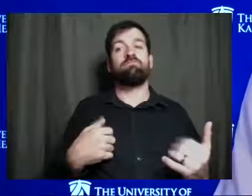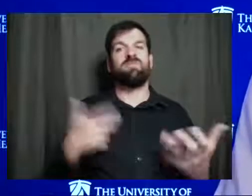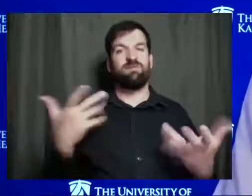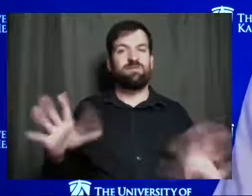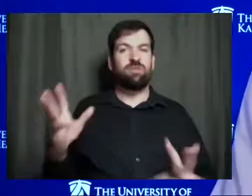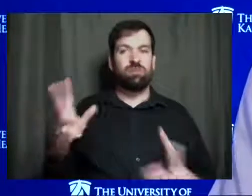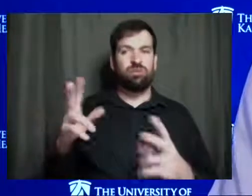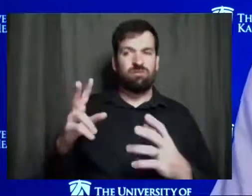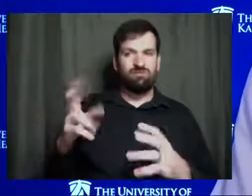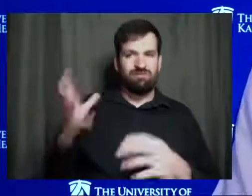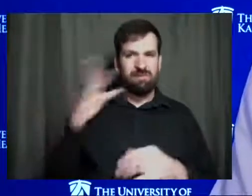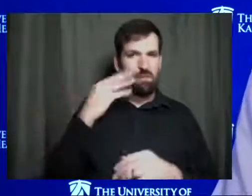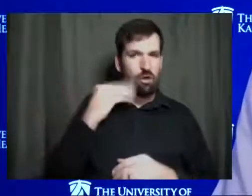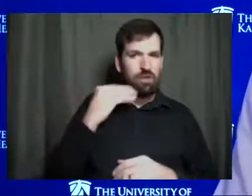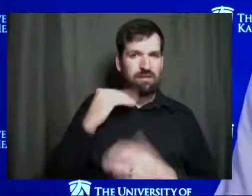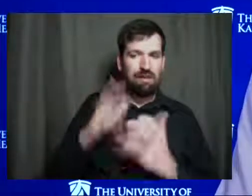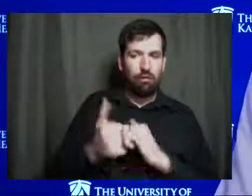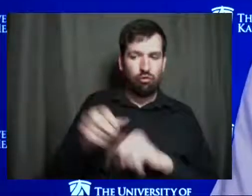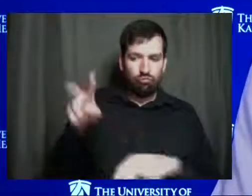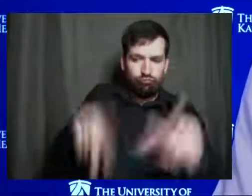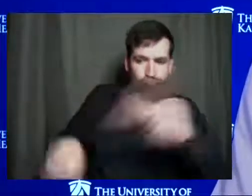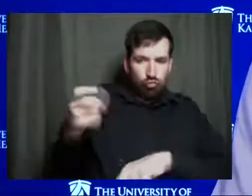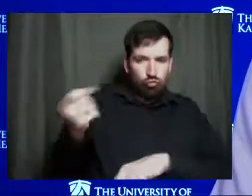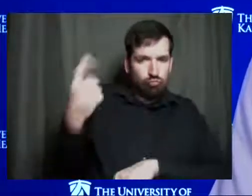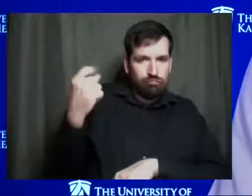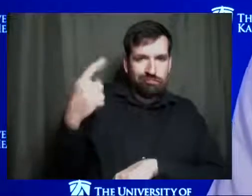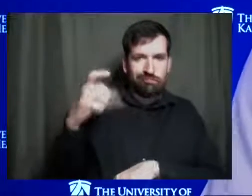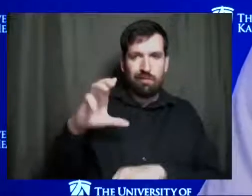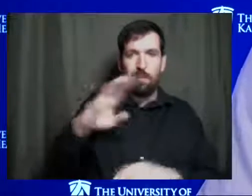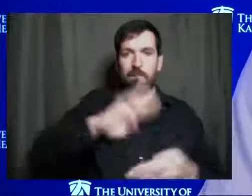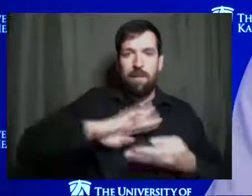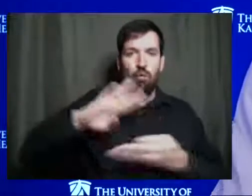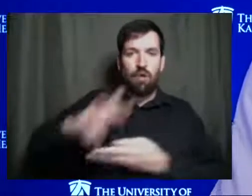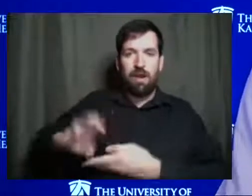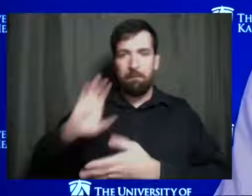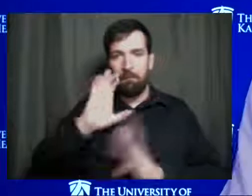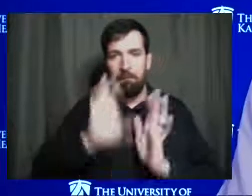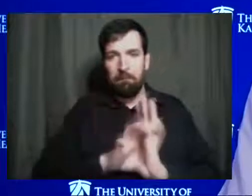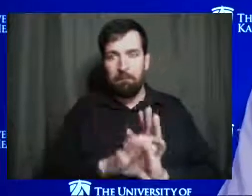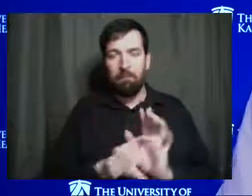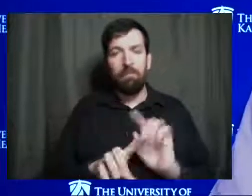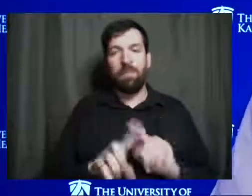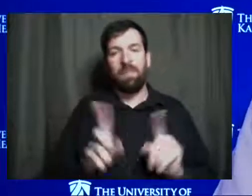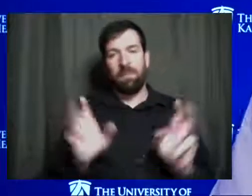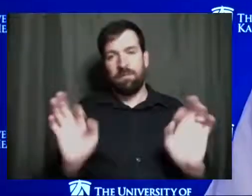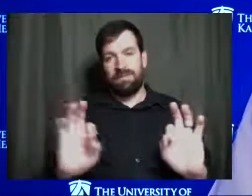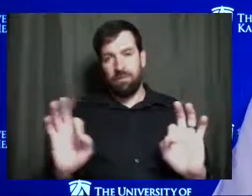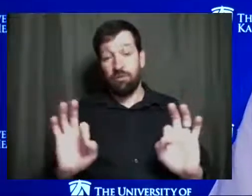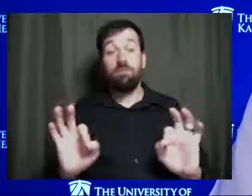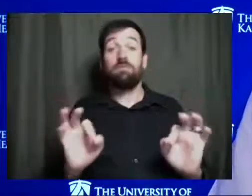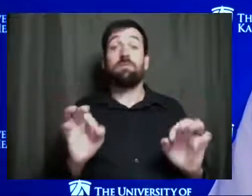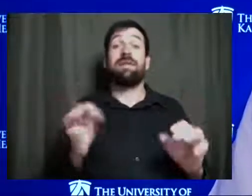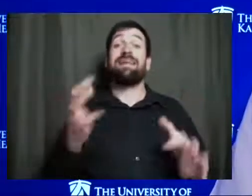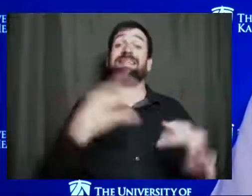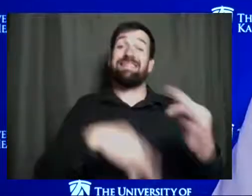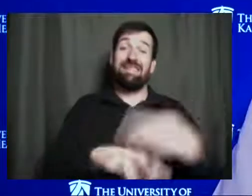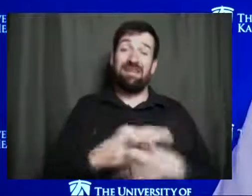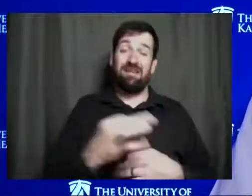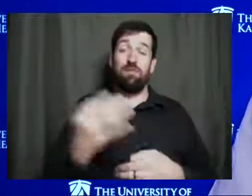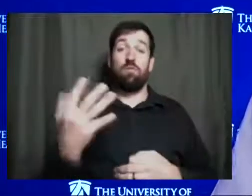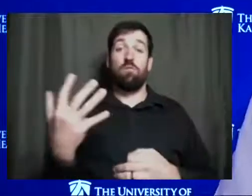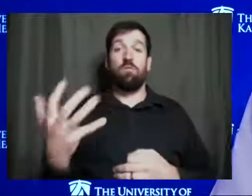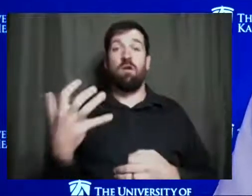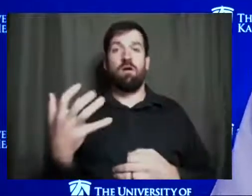in those people that have gotten those vaccines, so I don't really believe that will be a big deal. And instead, what they would like, and what we have heard about, especially last